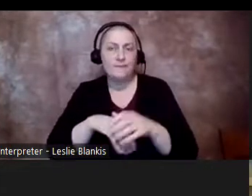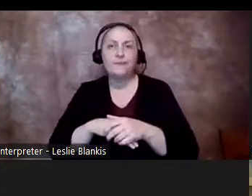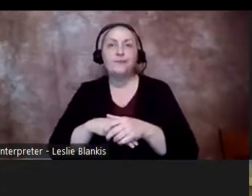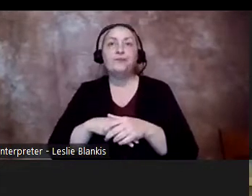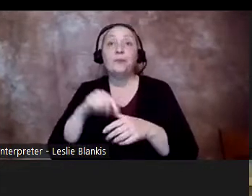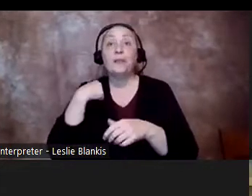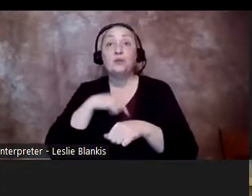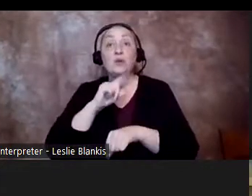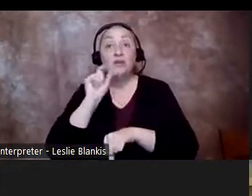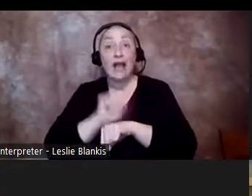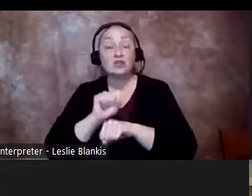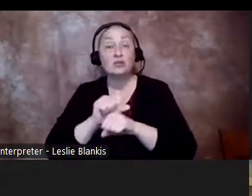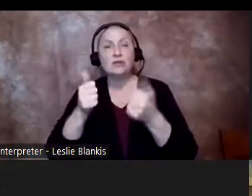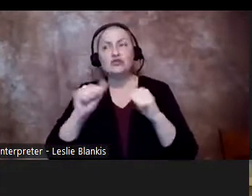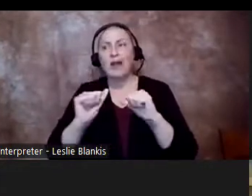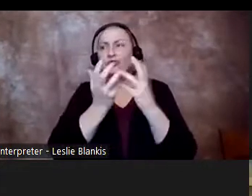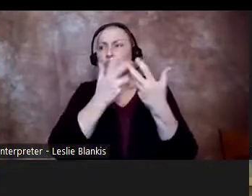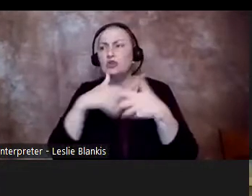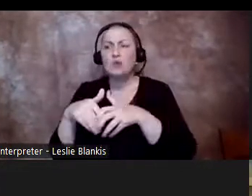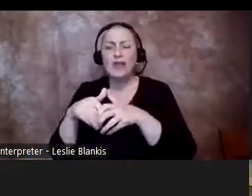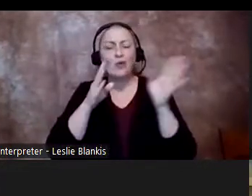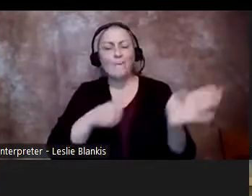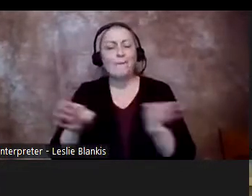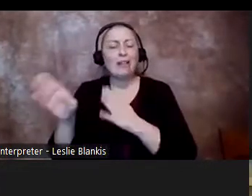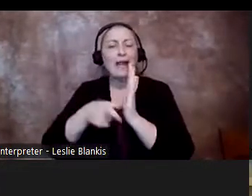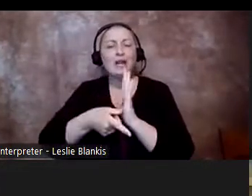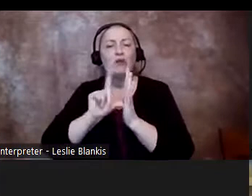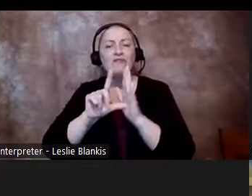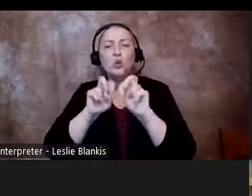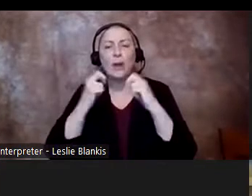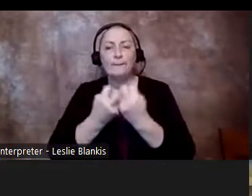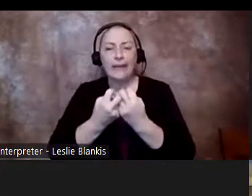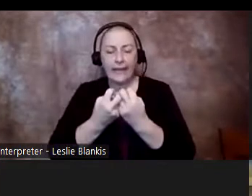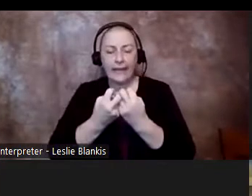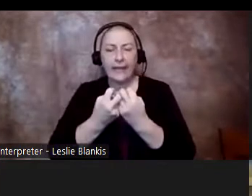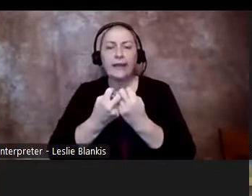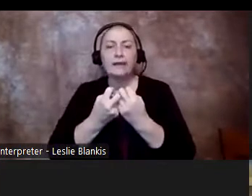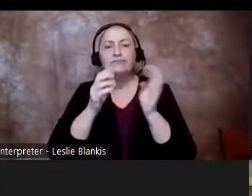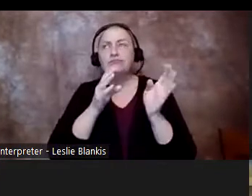have been trying to put together a planning review committee,